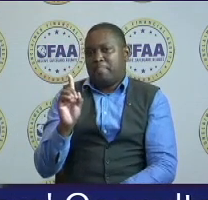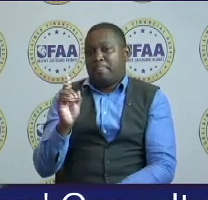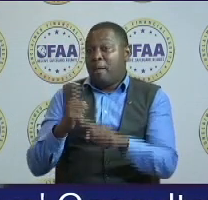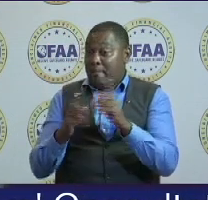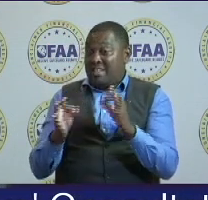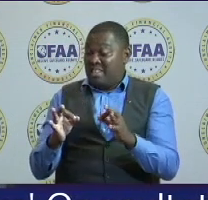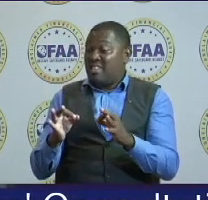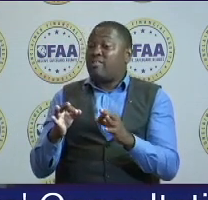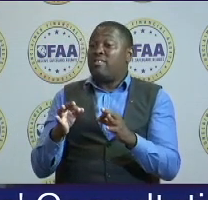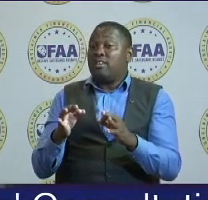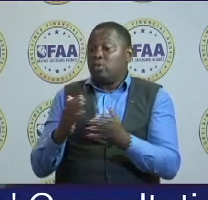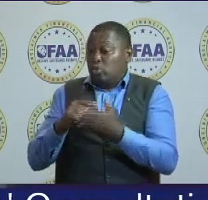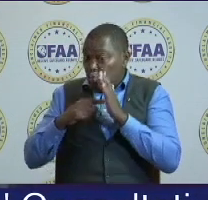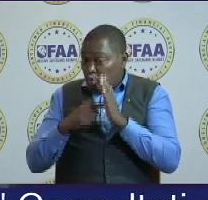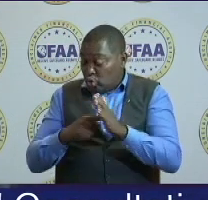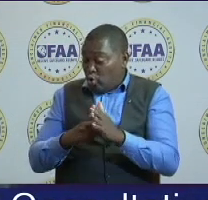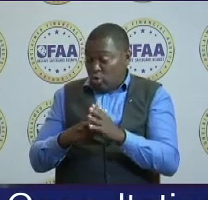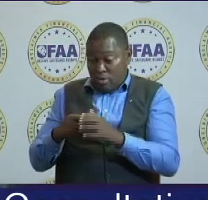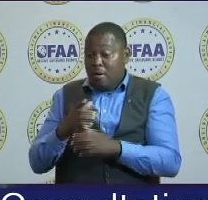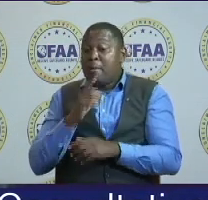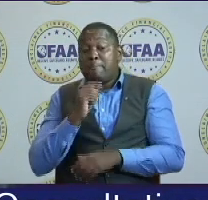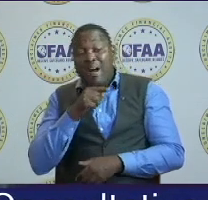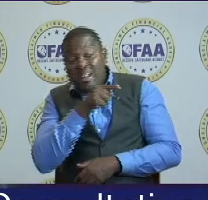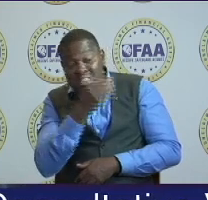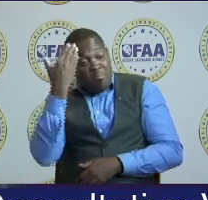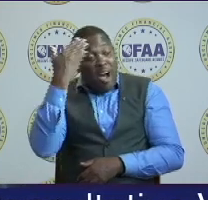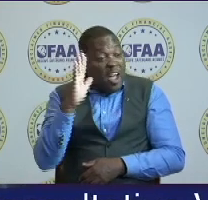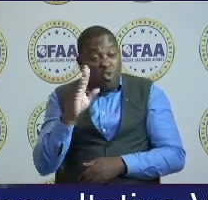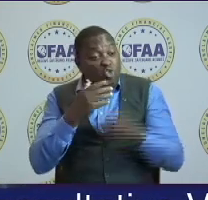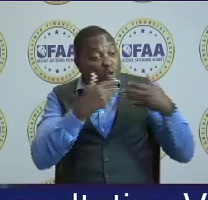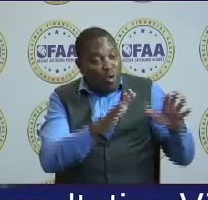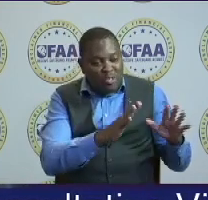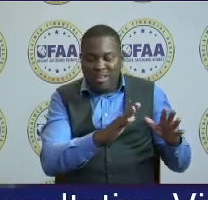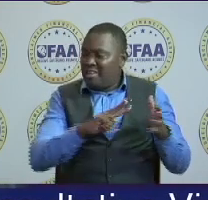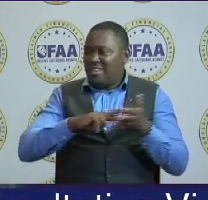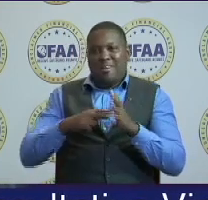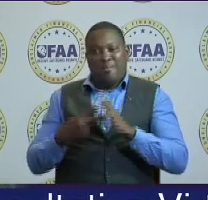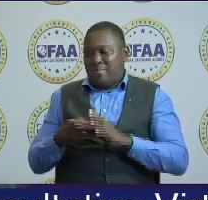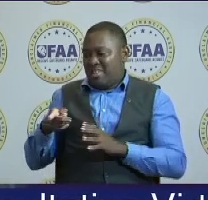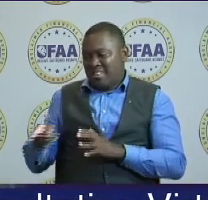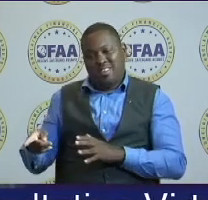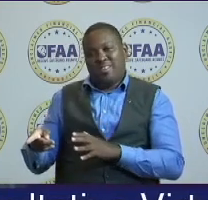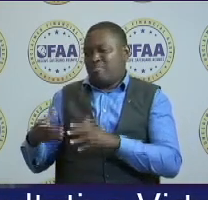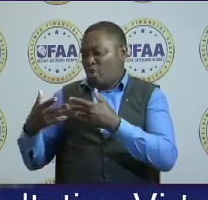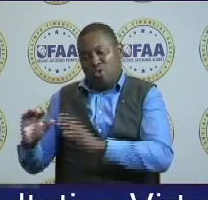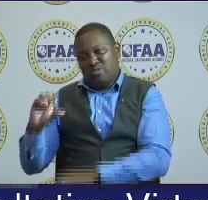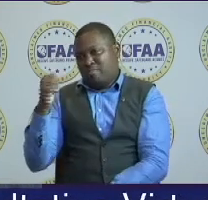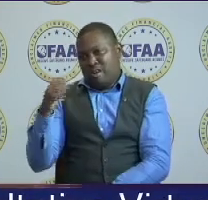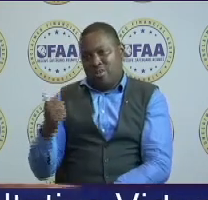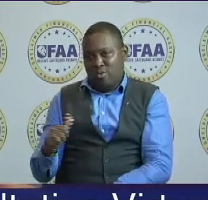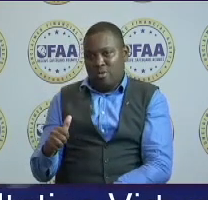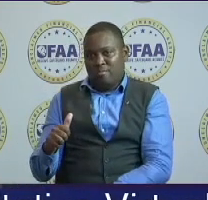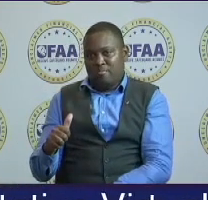then the law presumes then you should surrender. Because the spirit of this act is that you don't have perpetual time as a holder to look